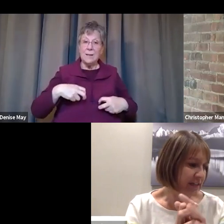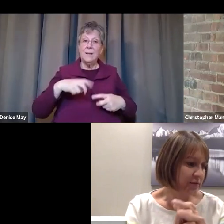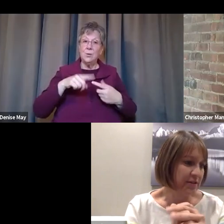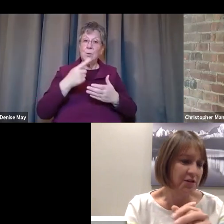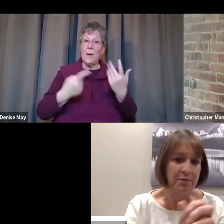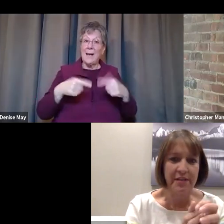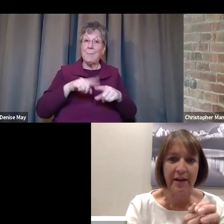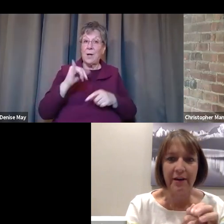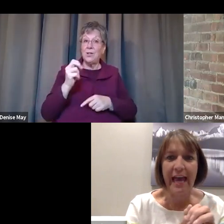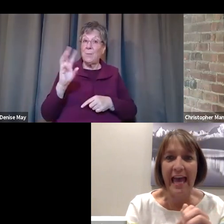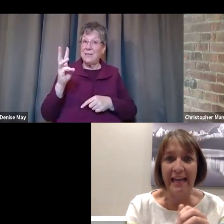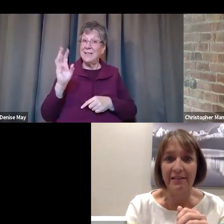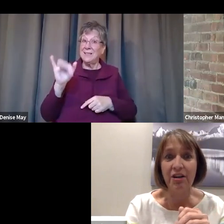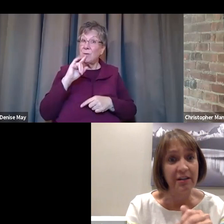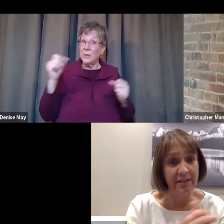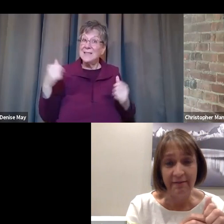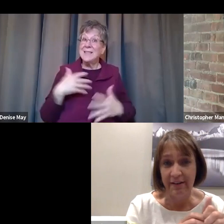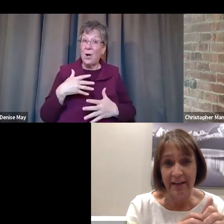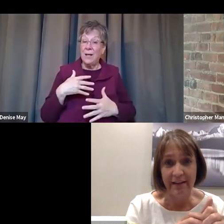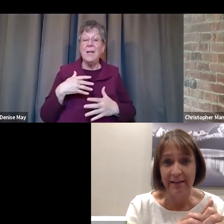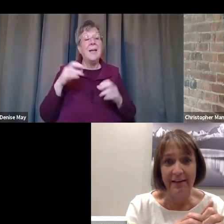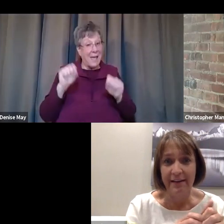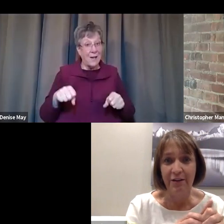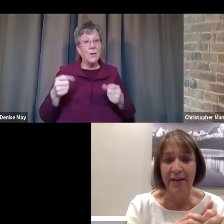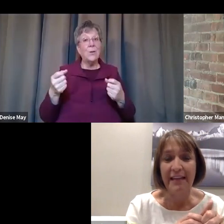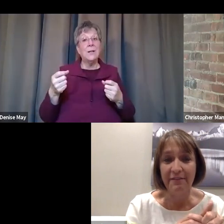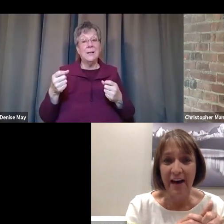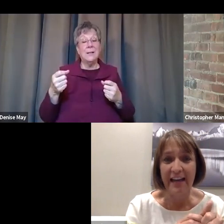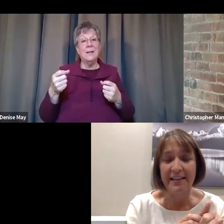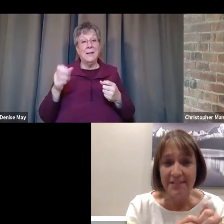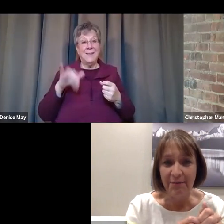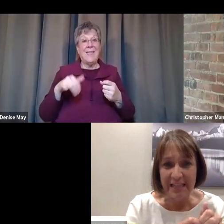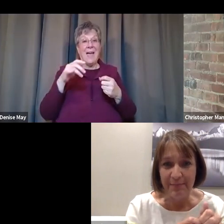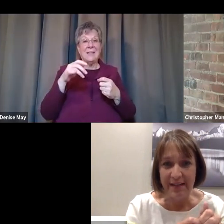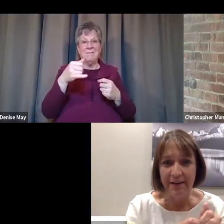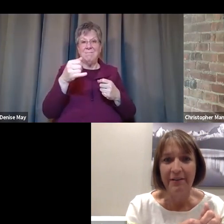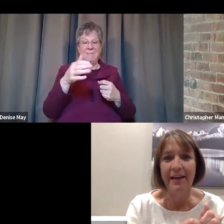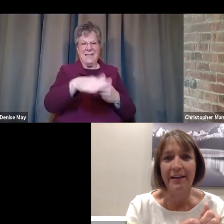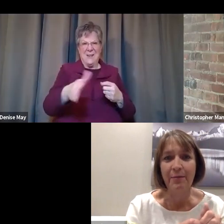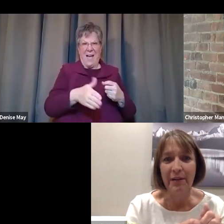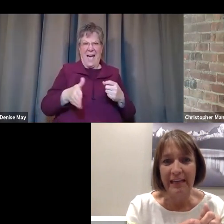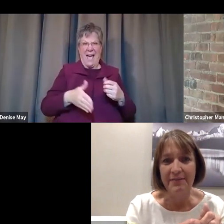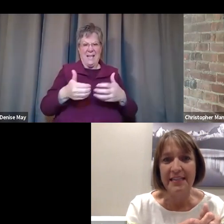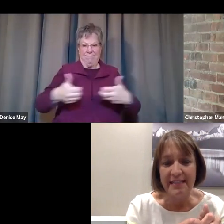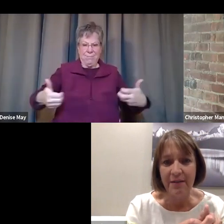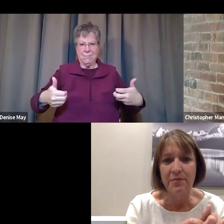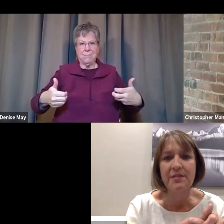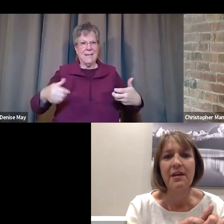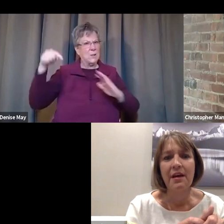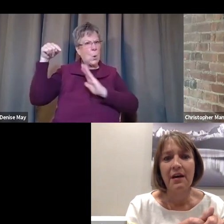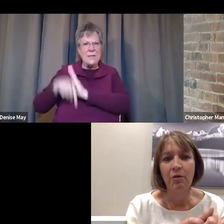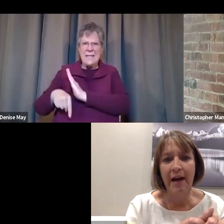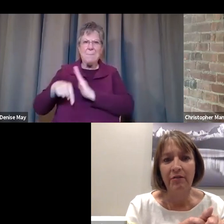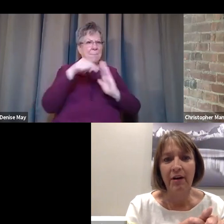January 6th was super scary and could definitely, that divide is so deep now, and the belief